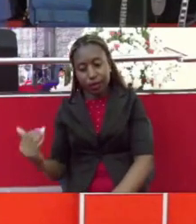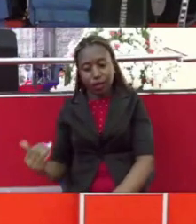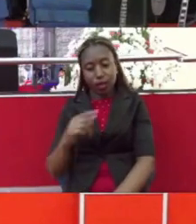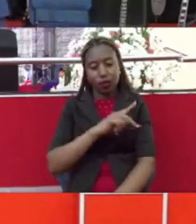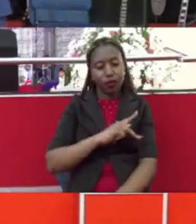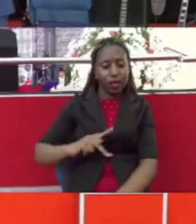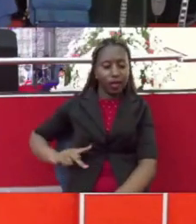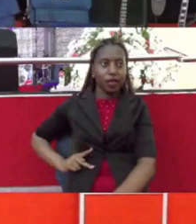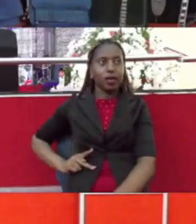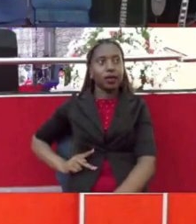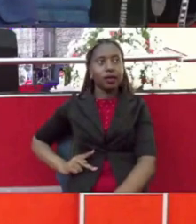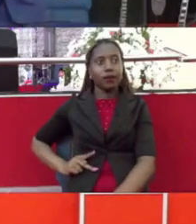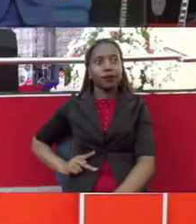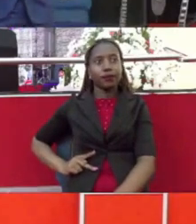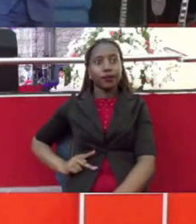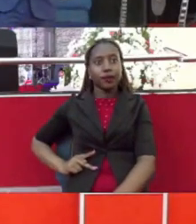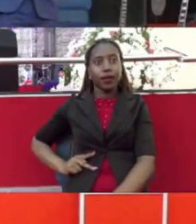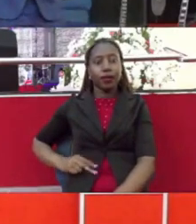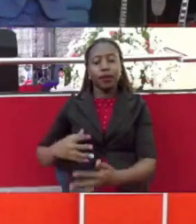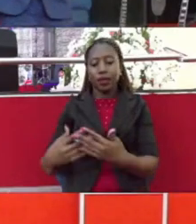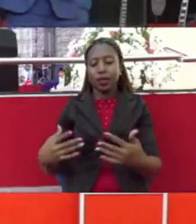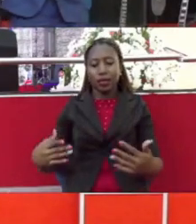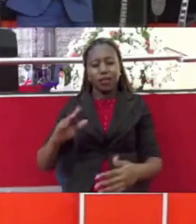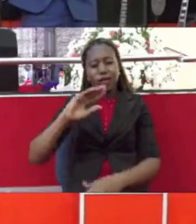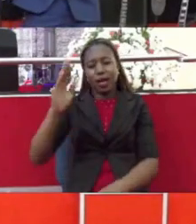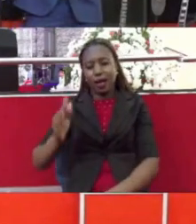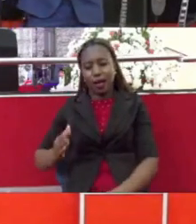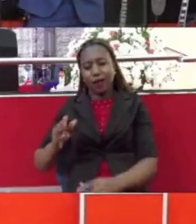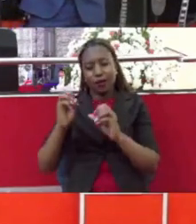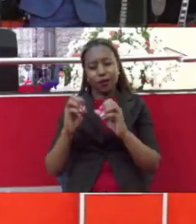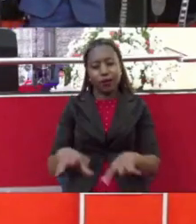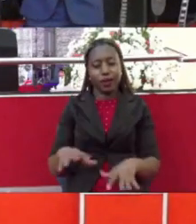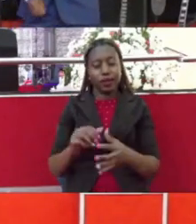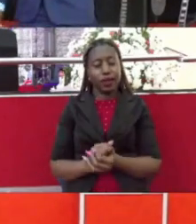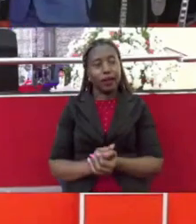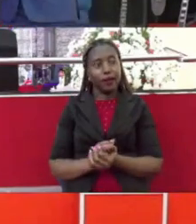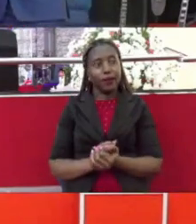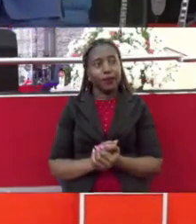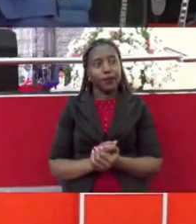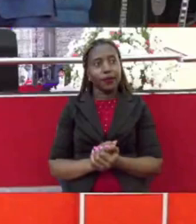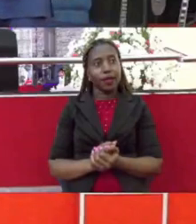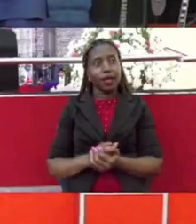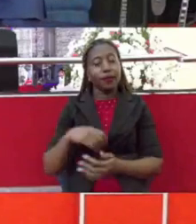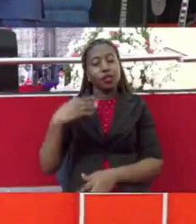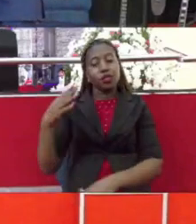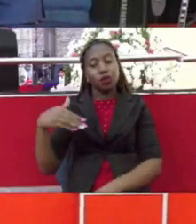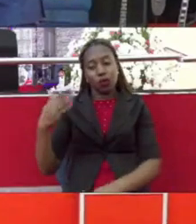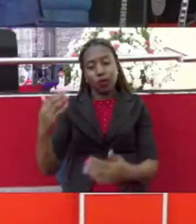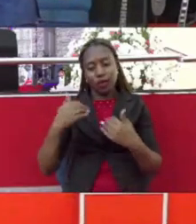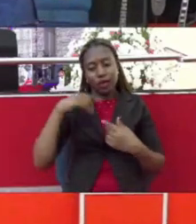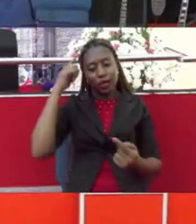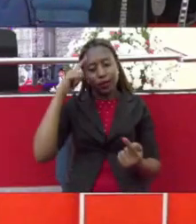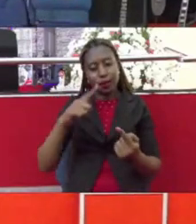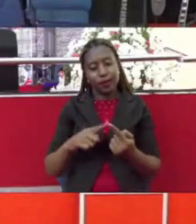mfalme. Our pain is never wasted. Mtoto wa mfalme uchungu wetu haupotelezi, haupotei. It always has a purpose. Iko na